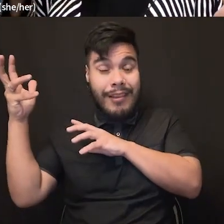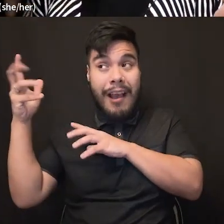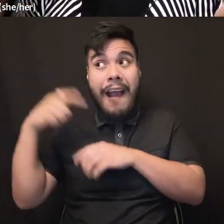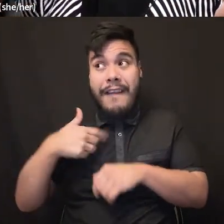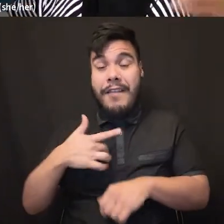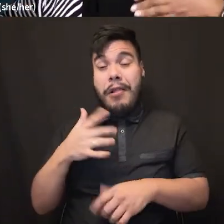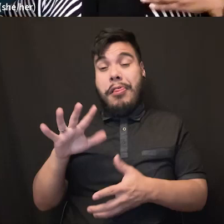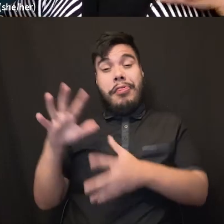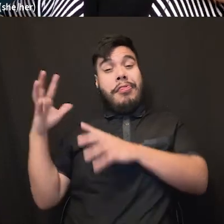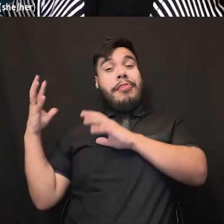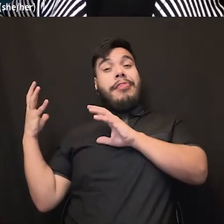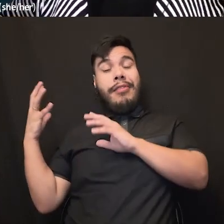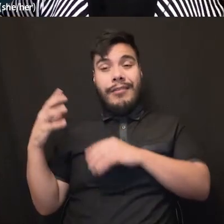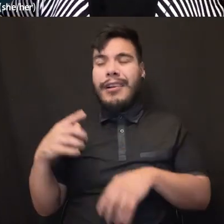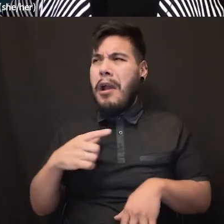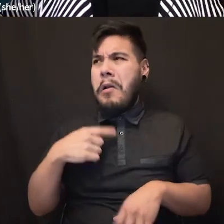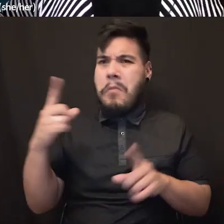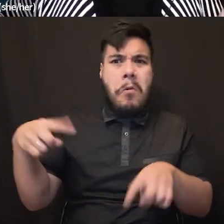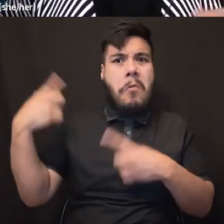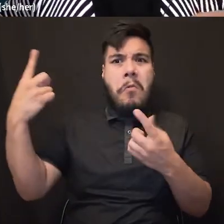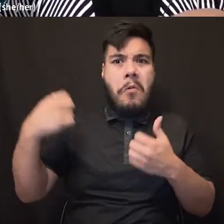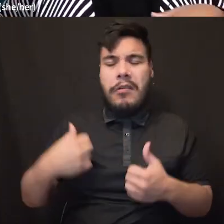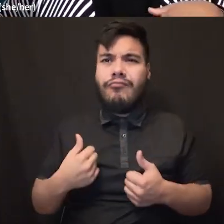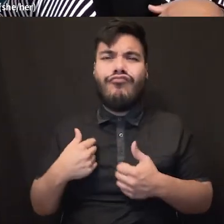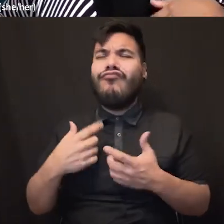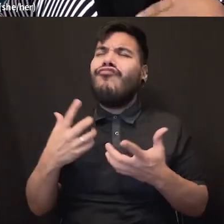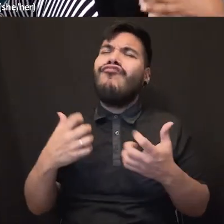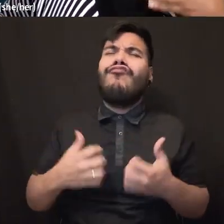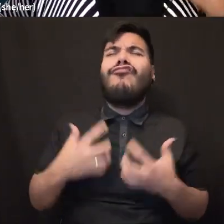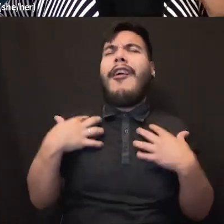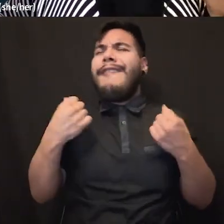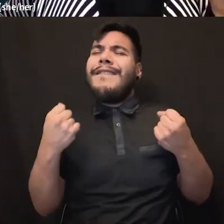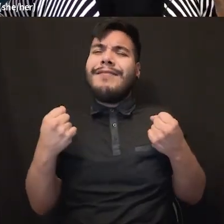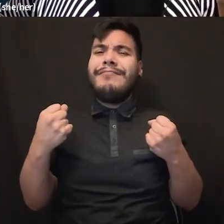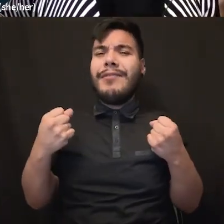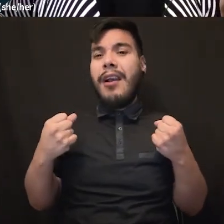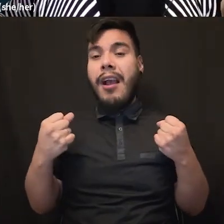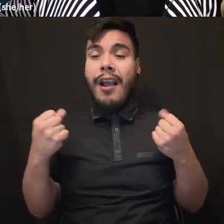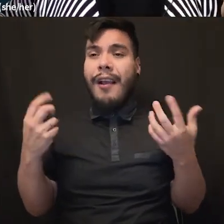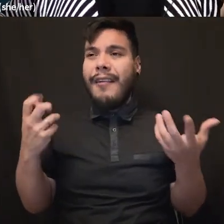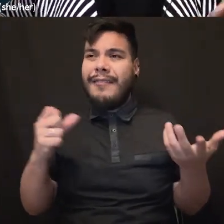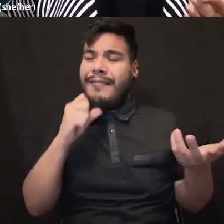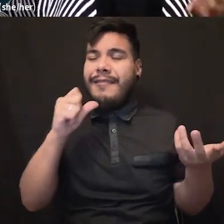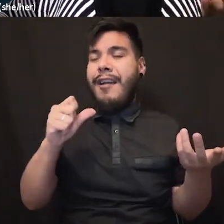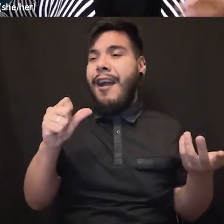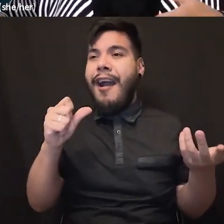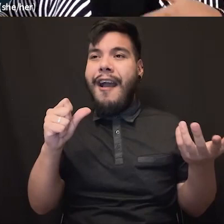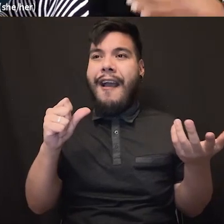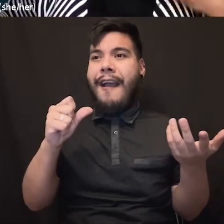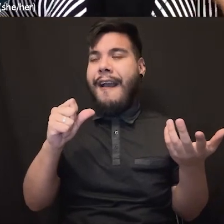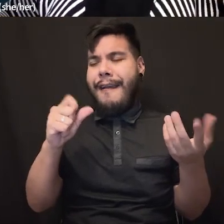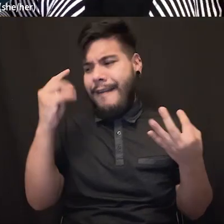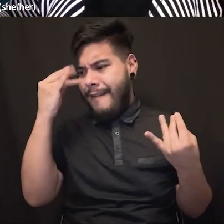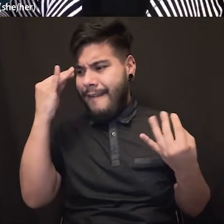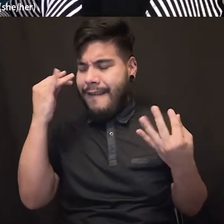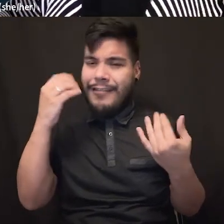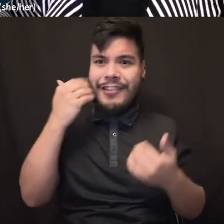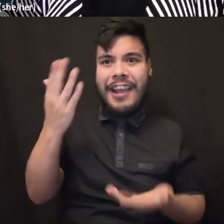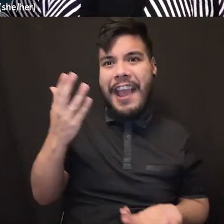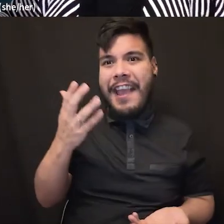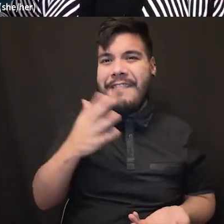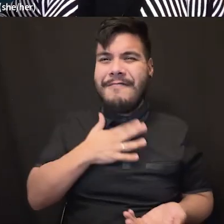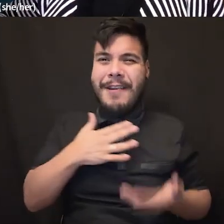axis. I had been this really confident person who didn't have, you know, a ton of body shame. And I walked